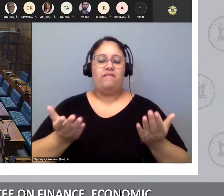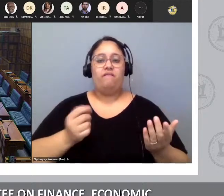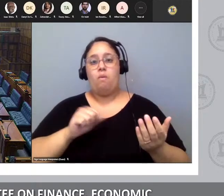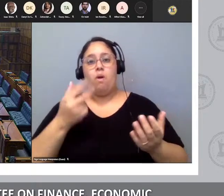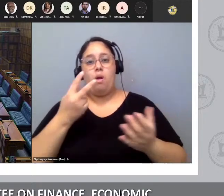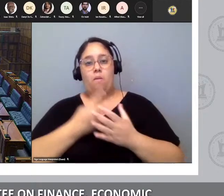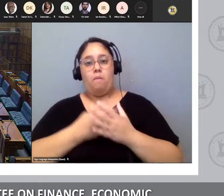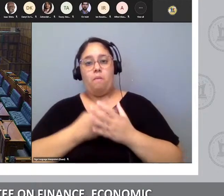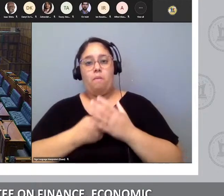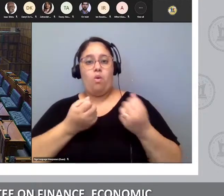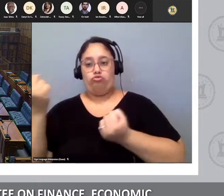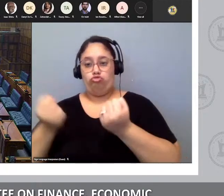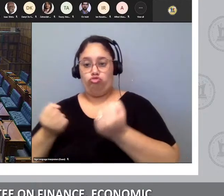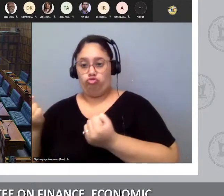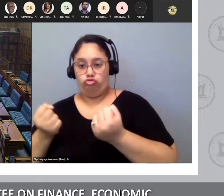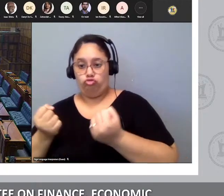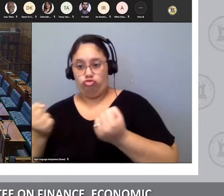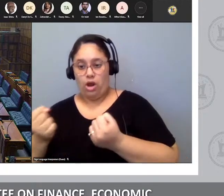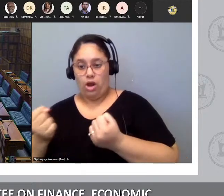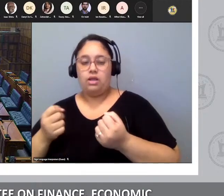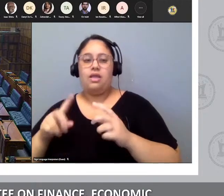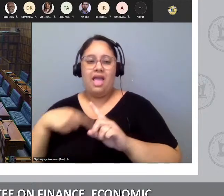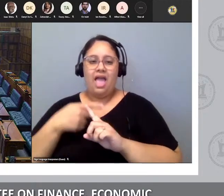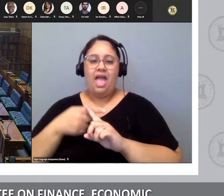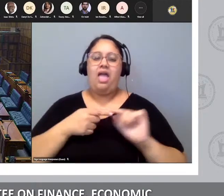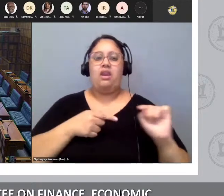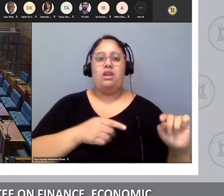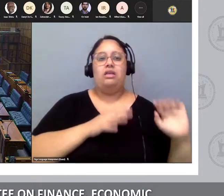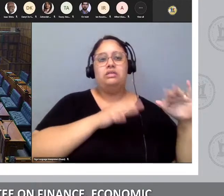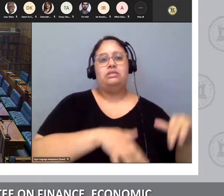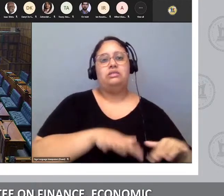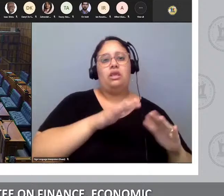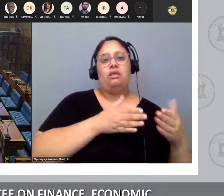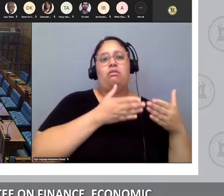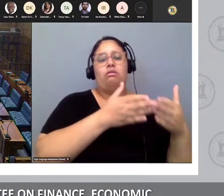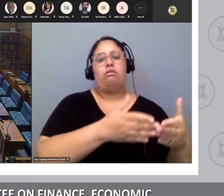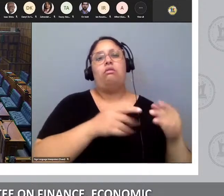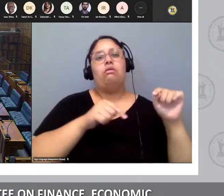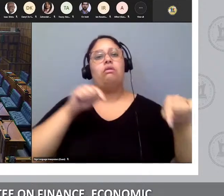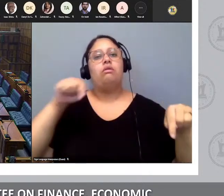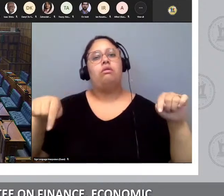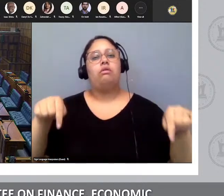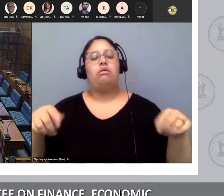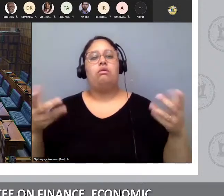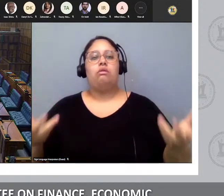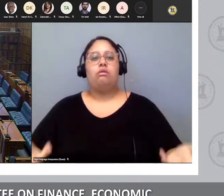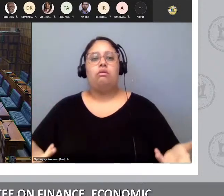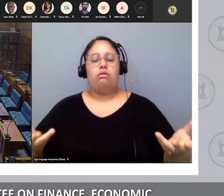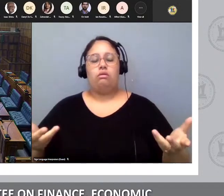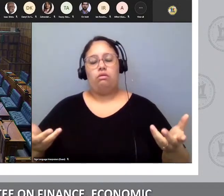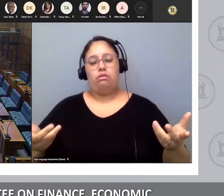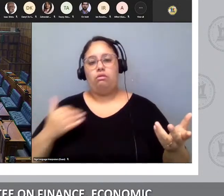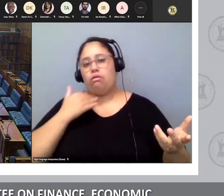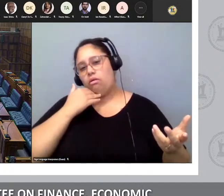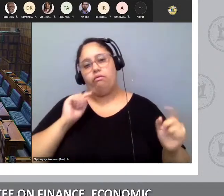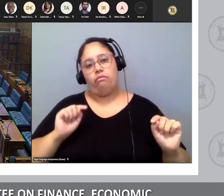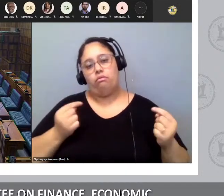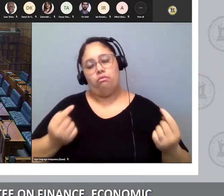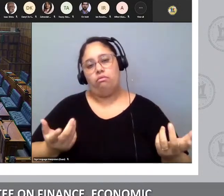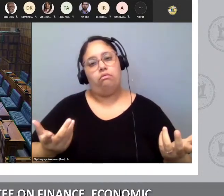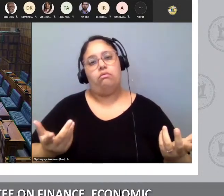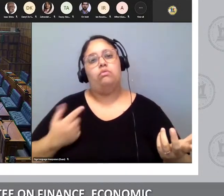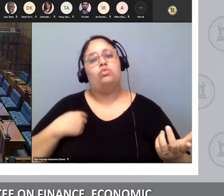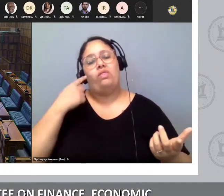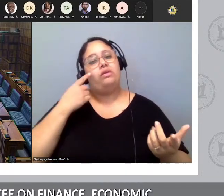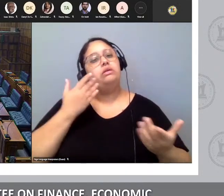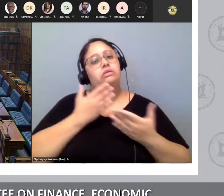both the trucks that bringing the containers in or taking them out or taking cont um the containers to the vessels itself so